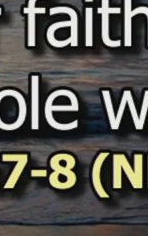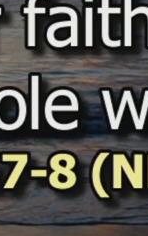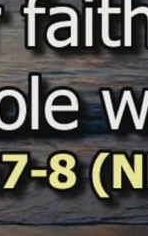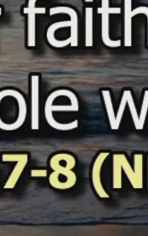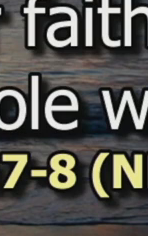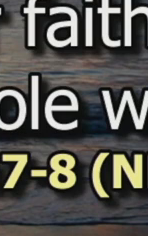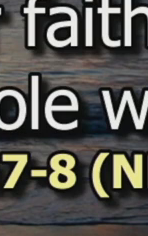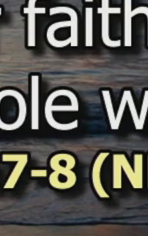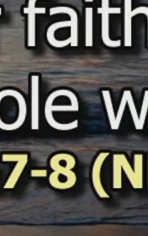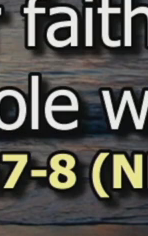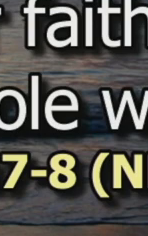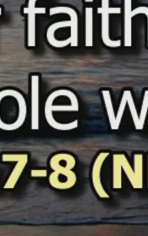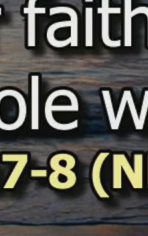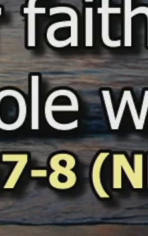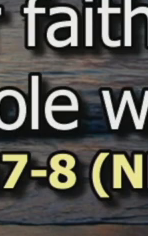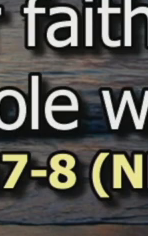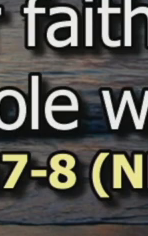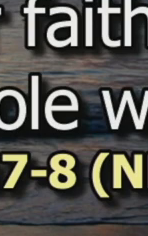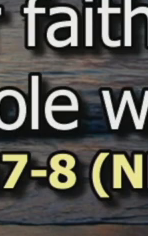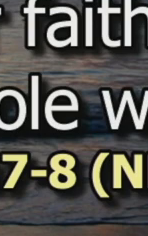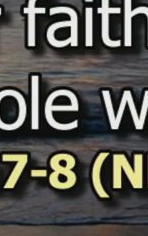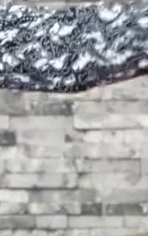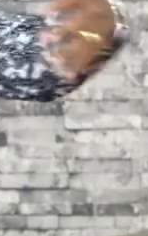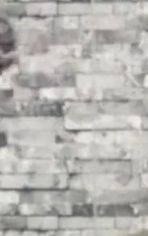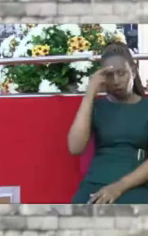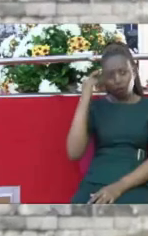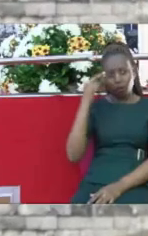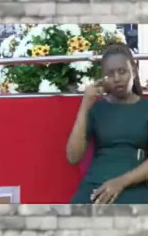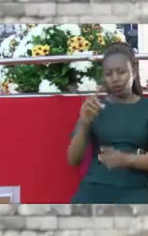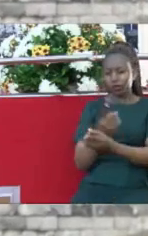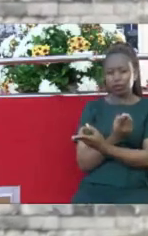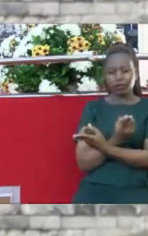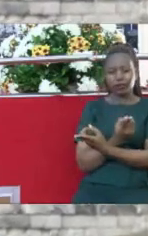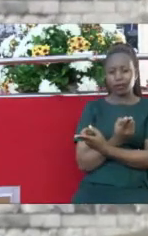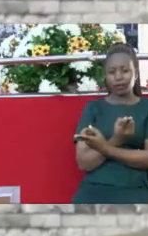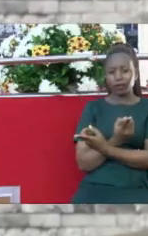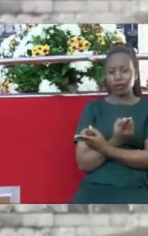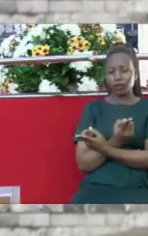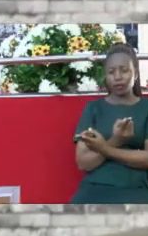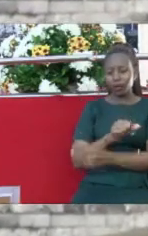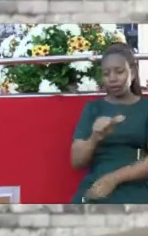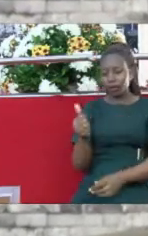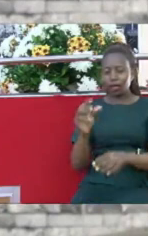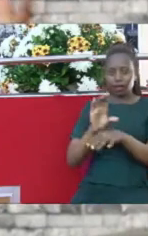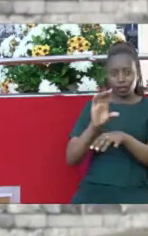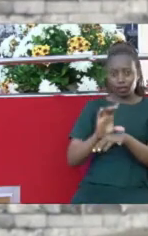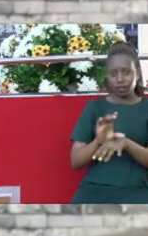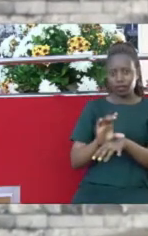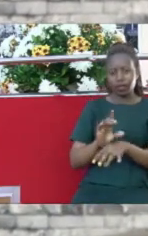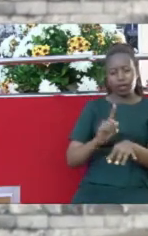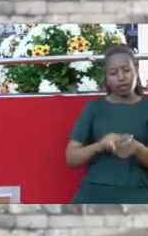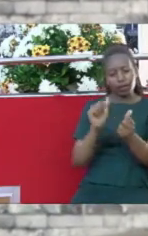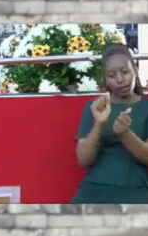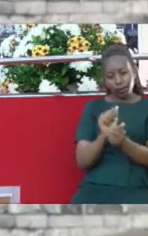It is recorded that the church in Rome was not like the other churches that Paul had written to, because as Paul wrote, he wrote to address an